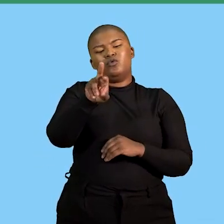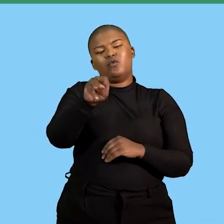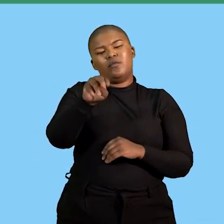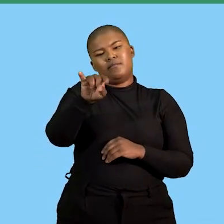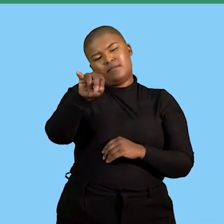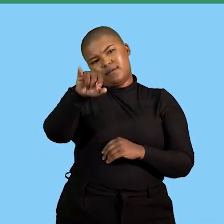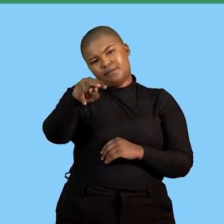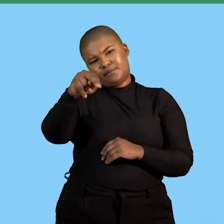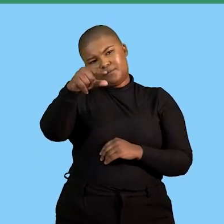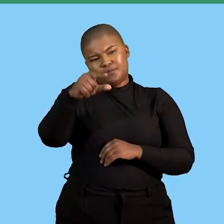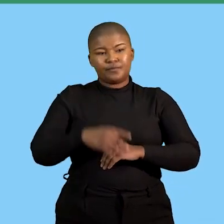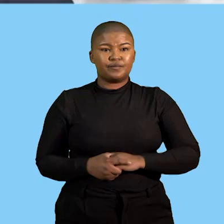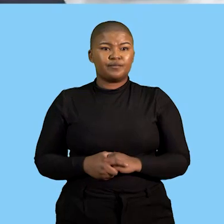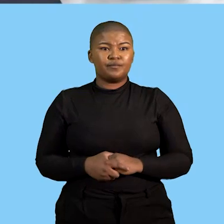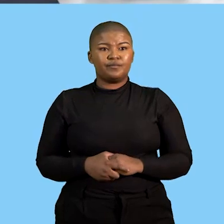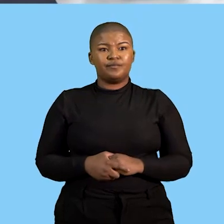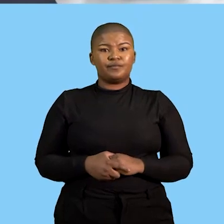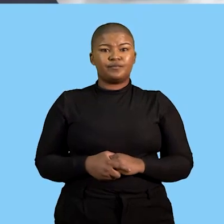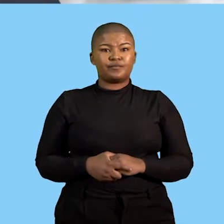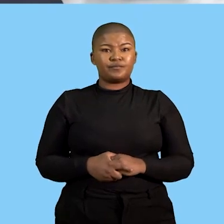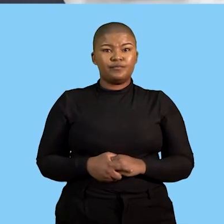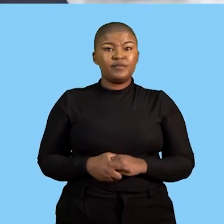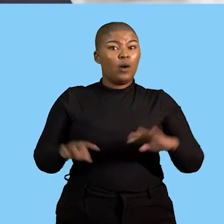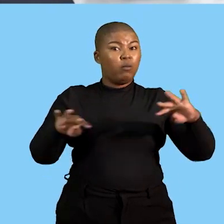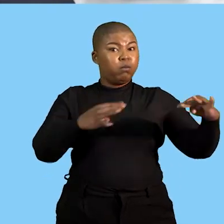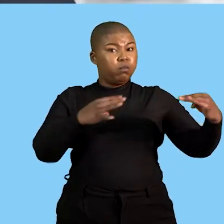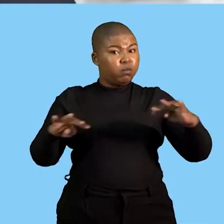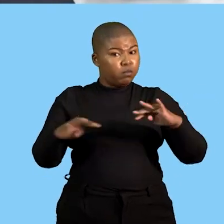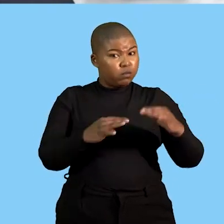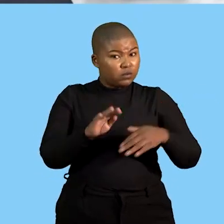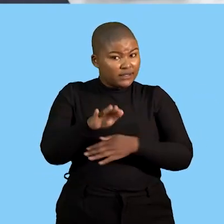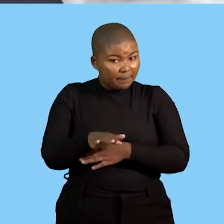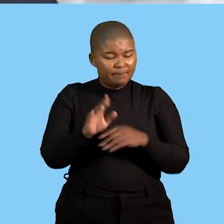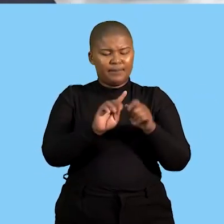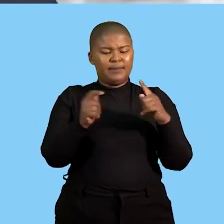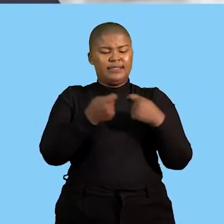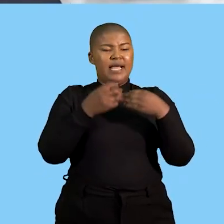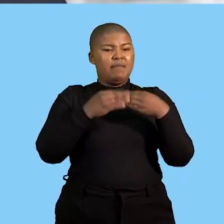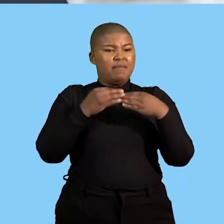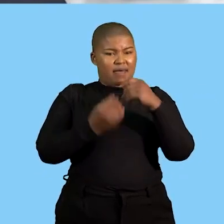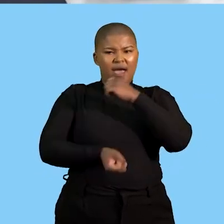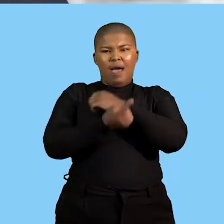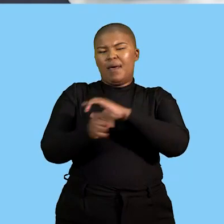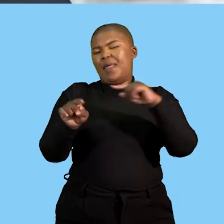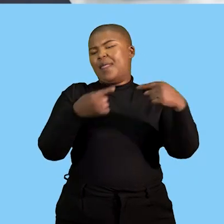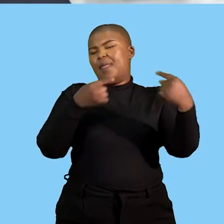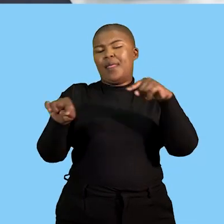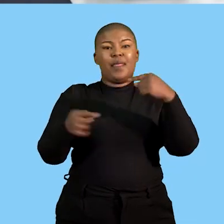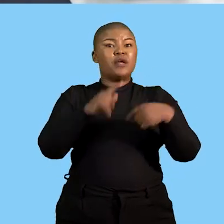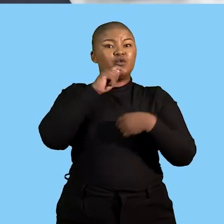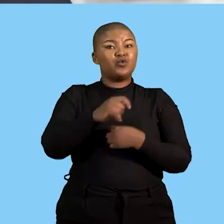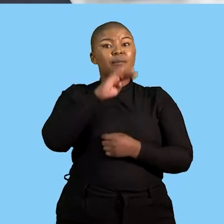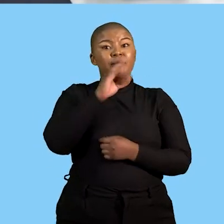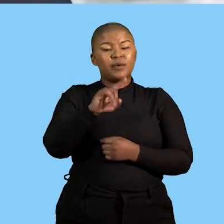To say during the storming stage, team members go through a period of conflict. So the storming